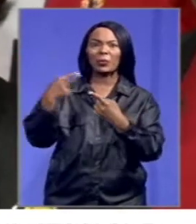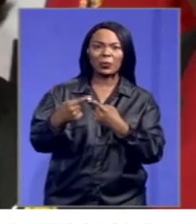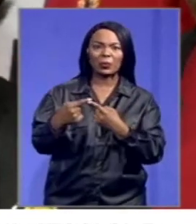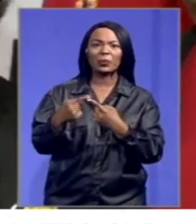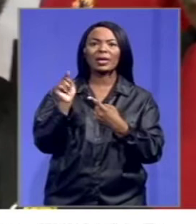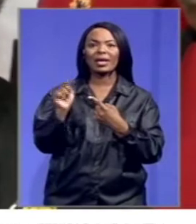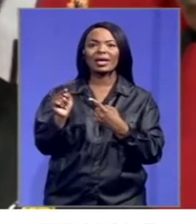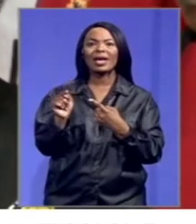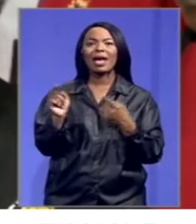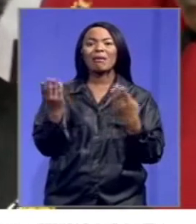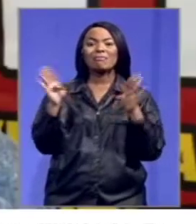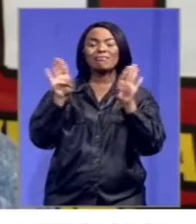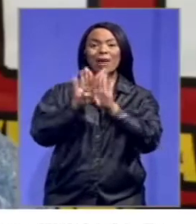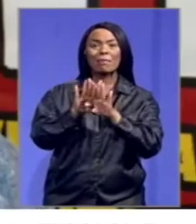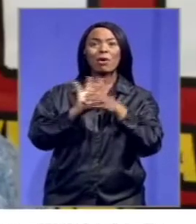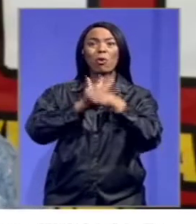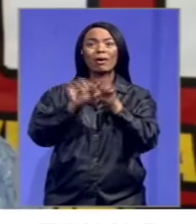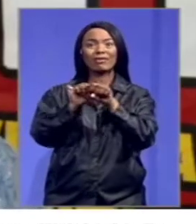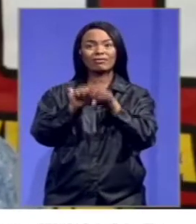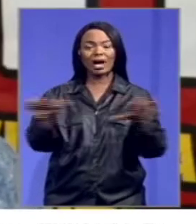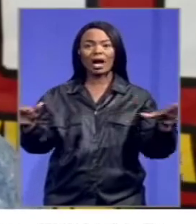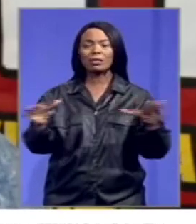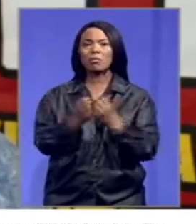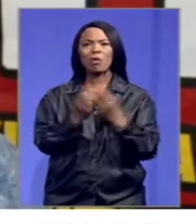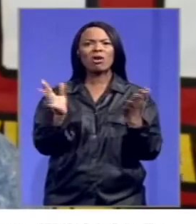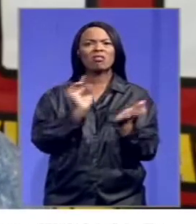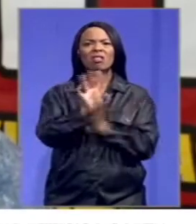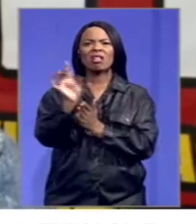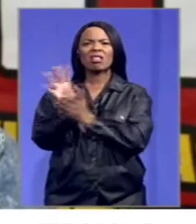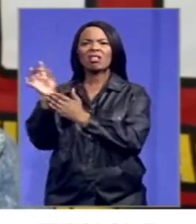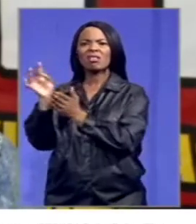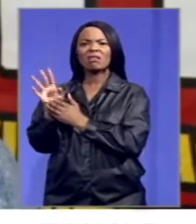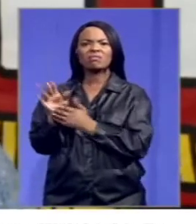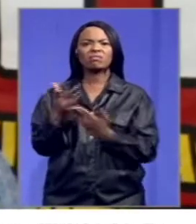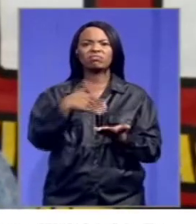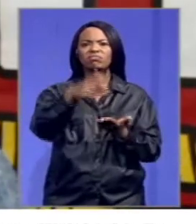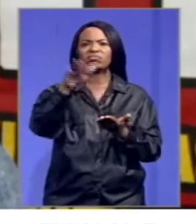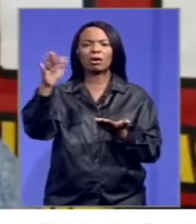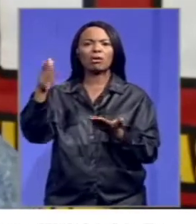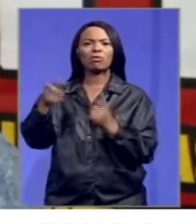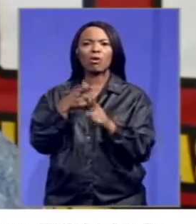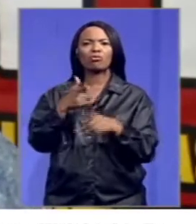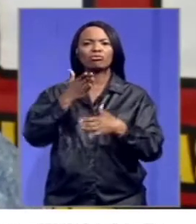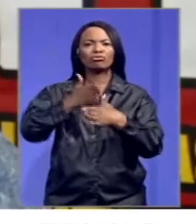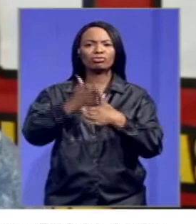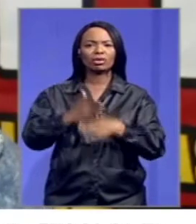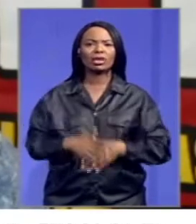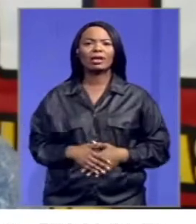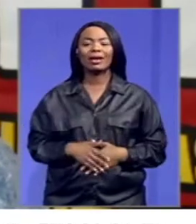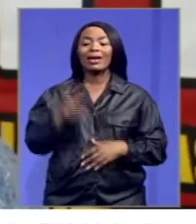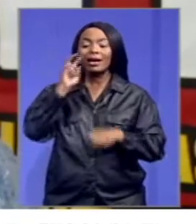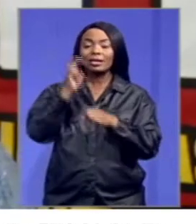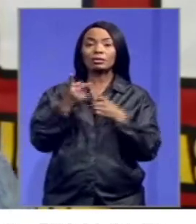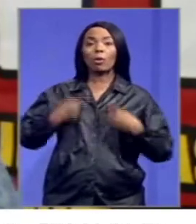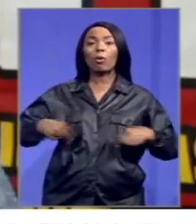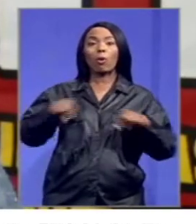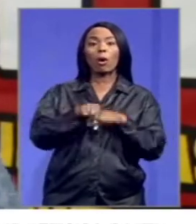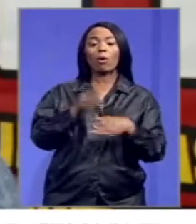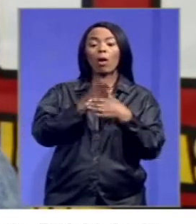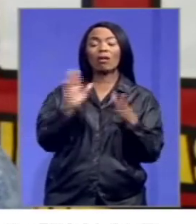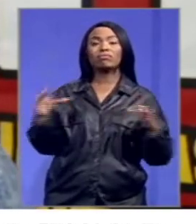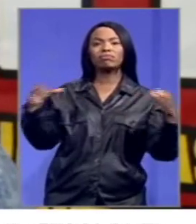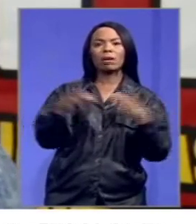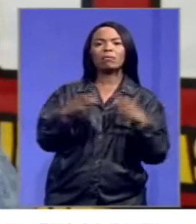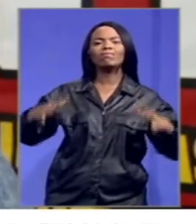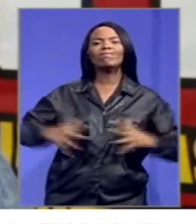nako ya lockdown. Re tlo bontsha hore re hlokana ka borona, ra hloka basebetsi hore re